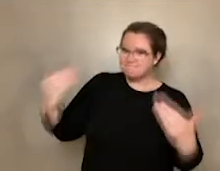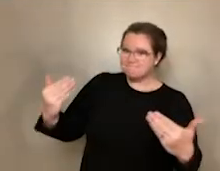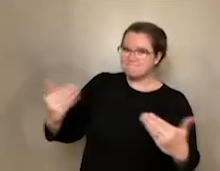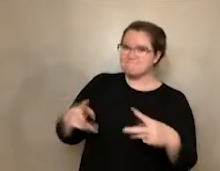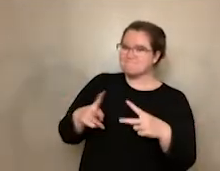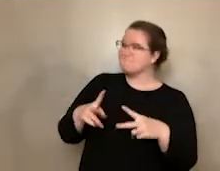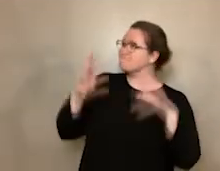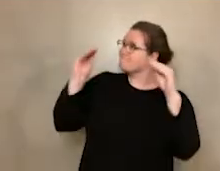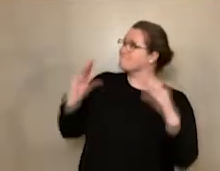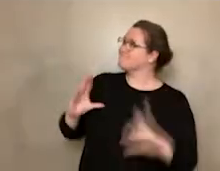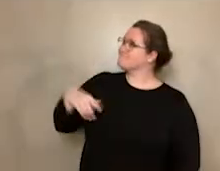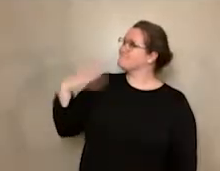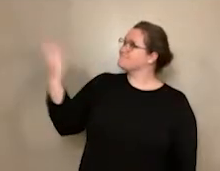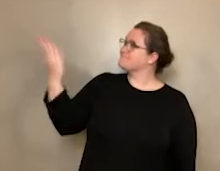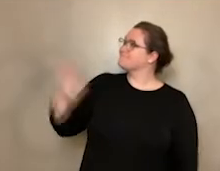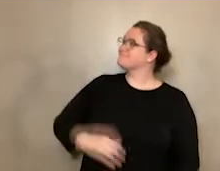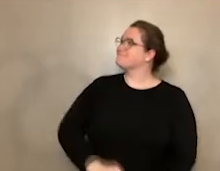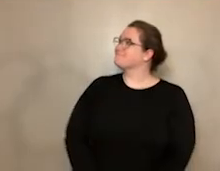and Miss Connor.